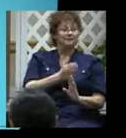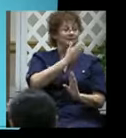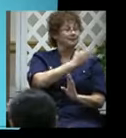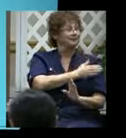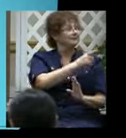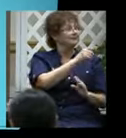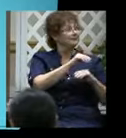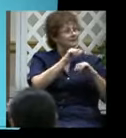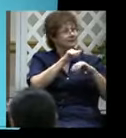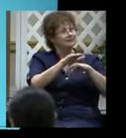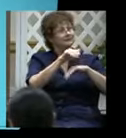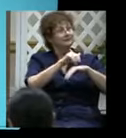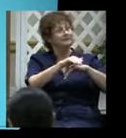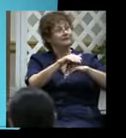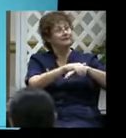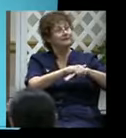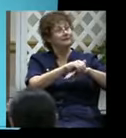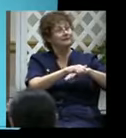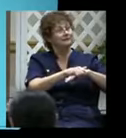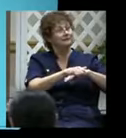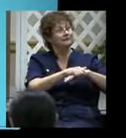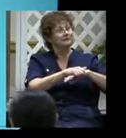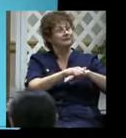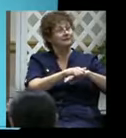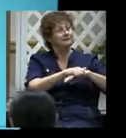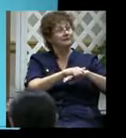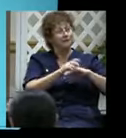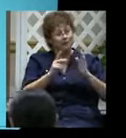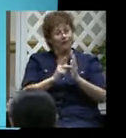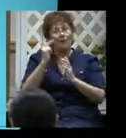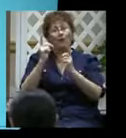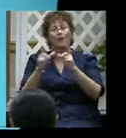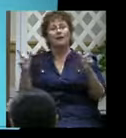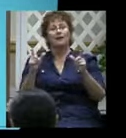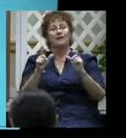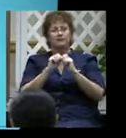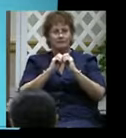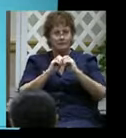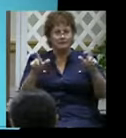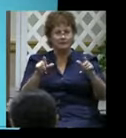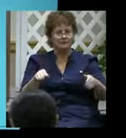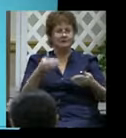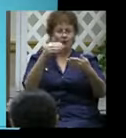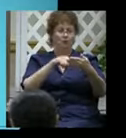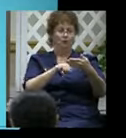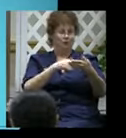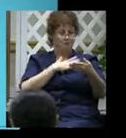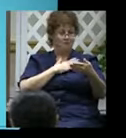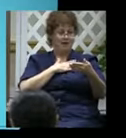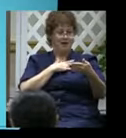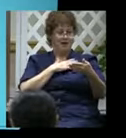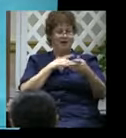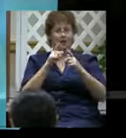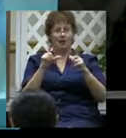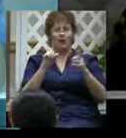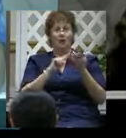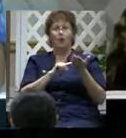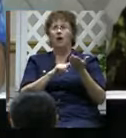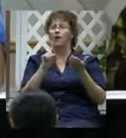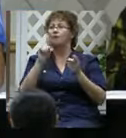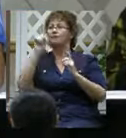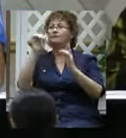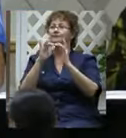sending the English out, send a multilingual message that'll direct anybody who comes across that email to know where the translations exist. Oh, they